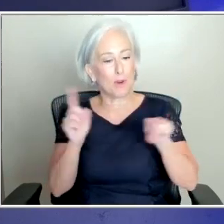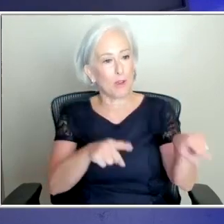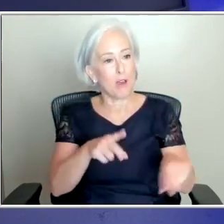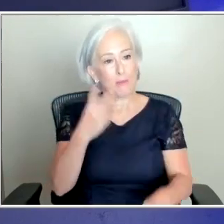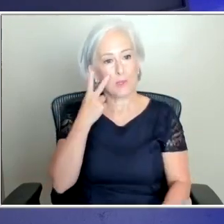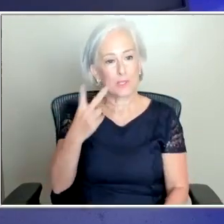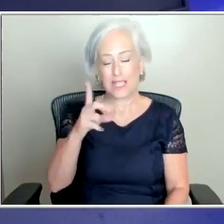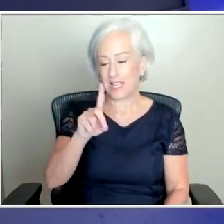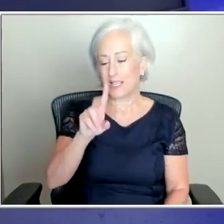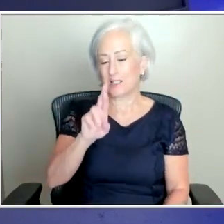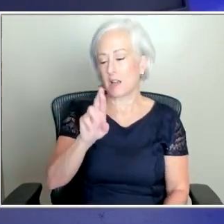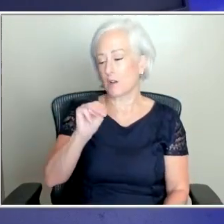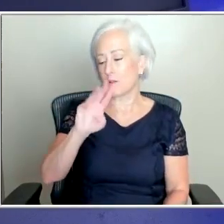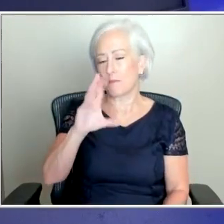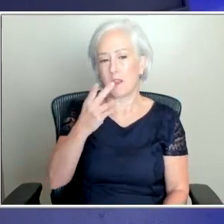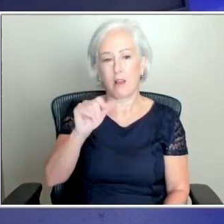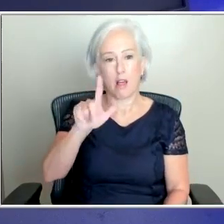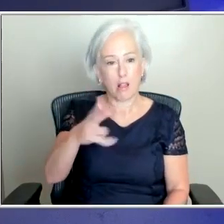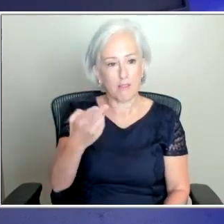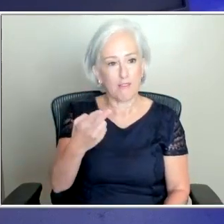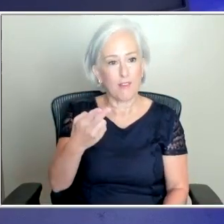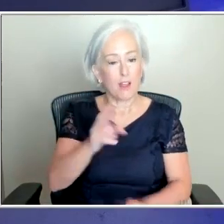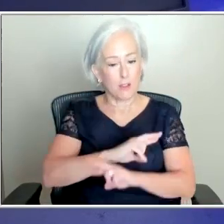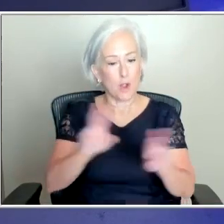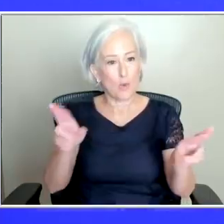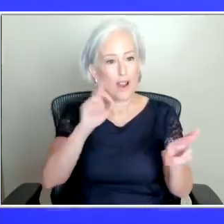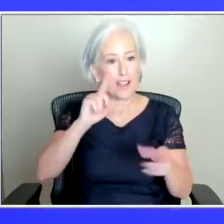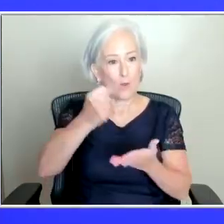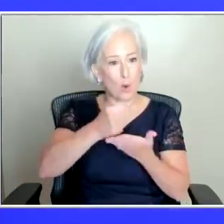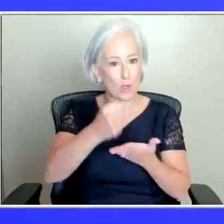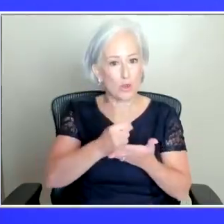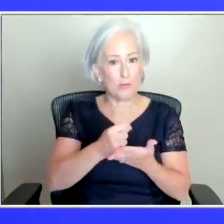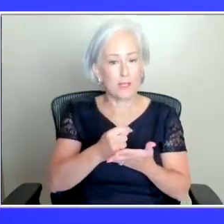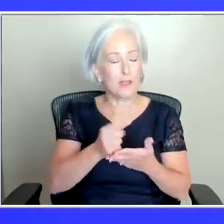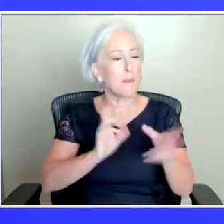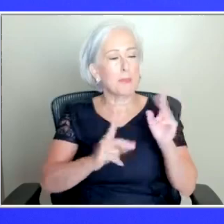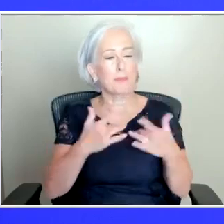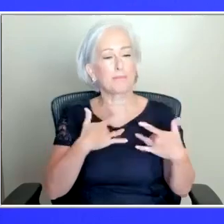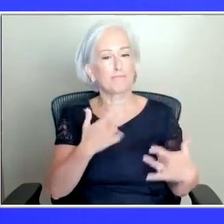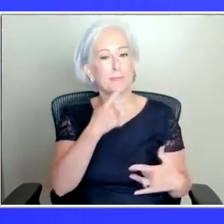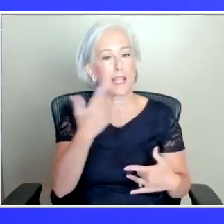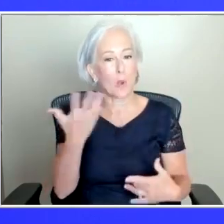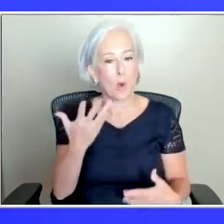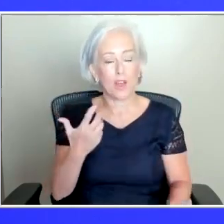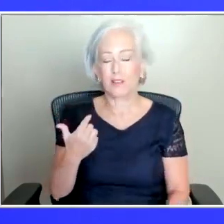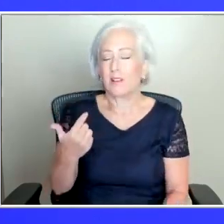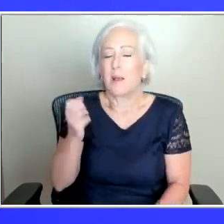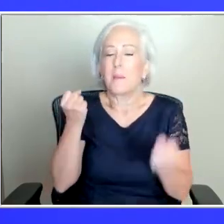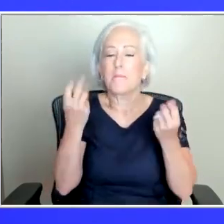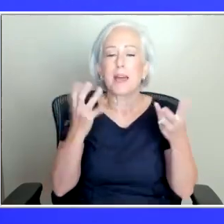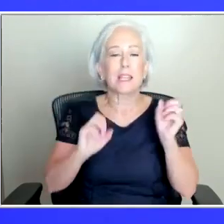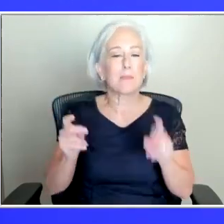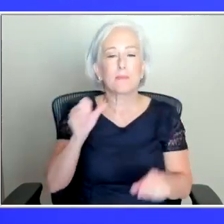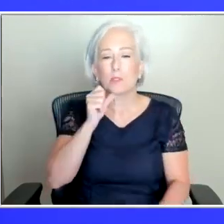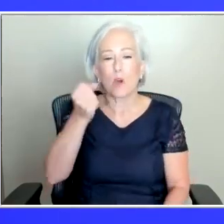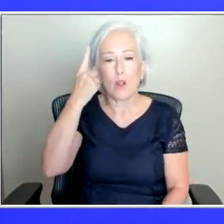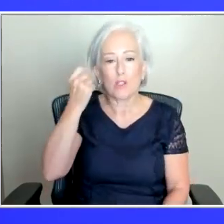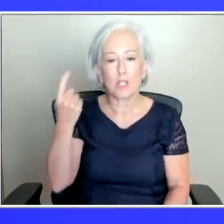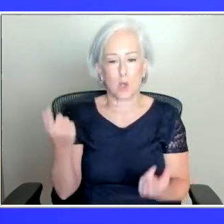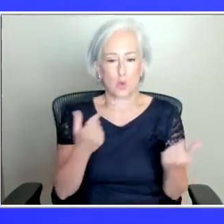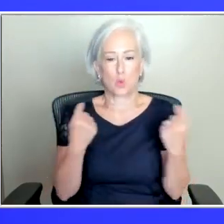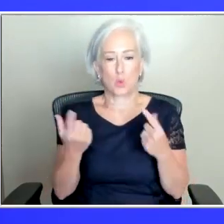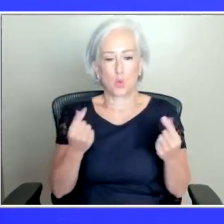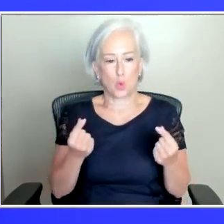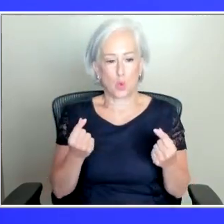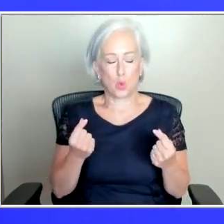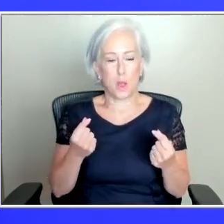hearing when you get somebody in your clinic. So first off, a lot of people don't fully understand what we do as pelvic health therapists, and we're really take a